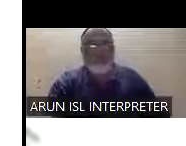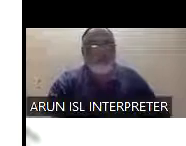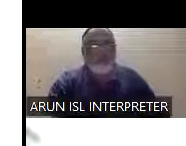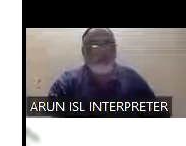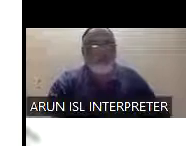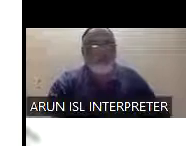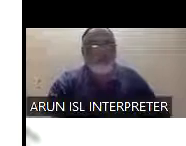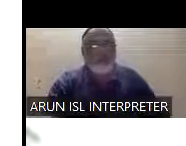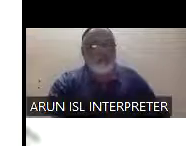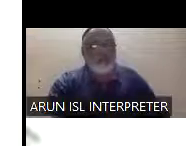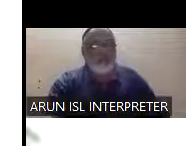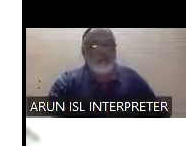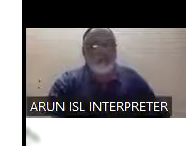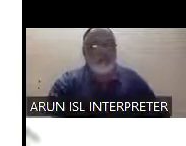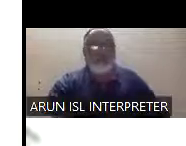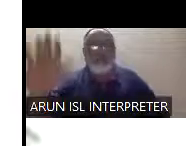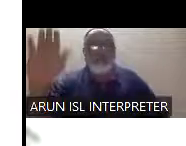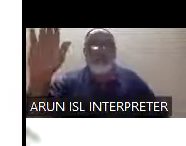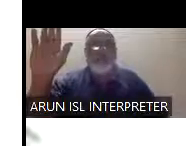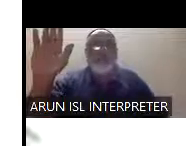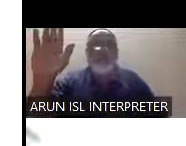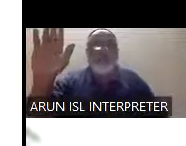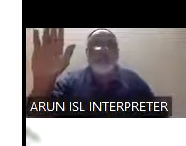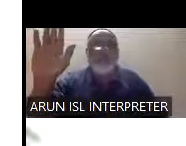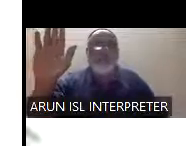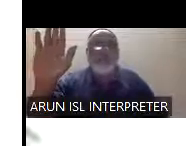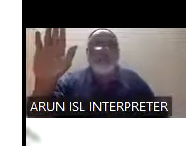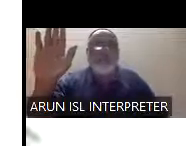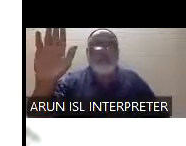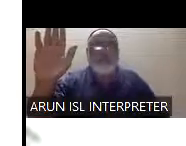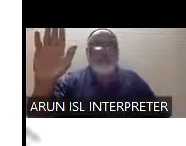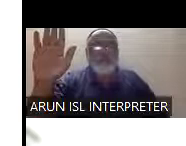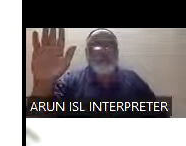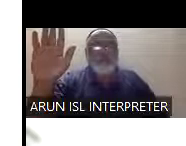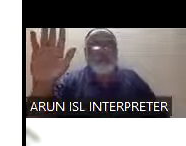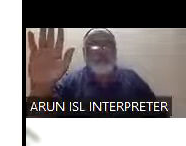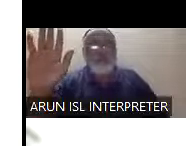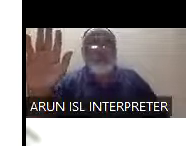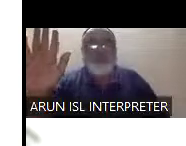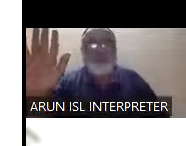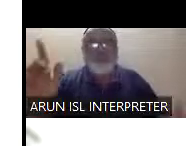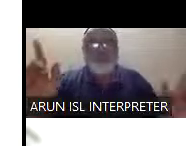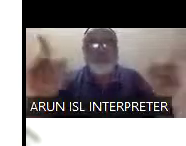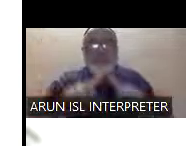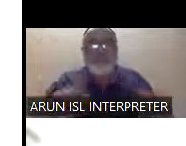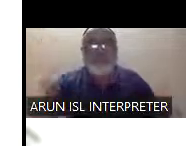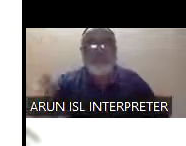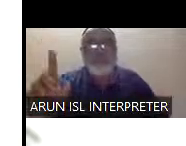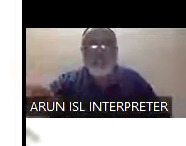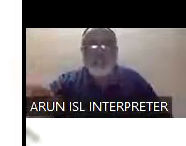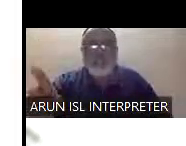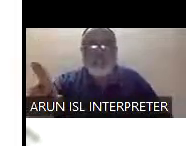Now, other than physical impairments, if we're talking about somebody with visual impairment. Just one moment, please. Switch